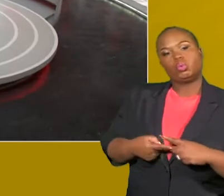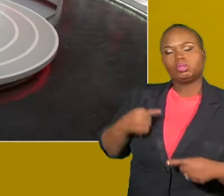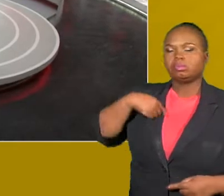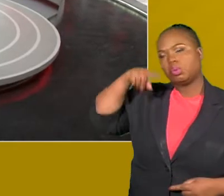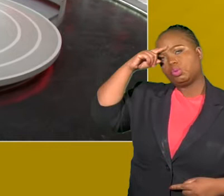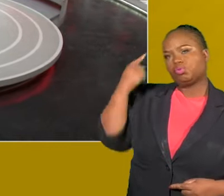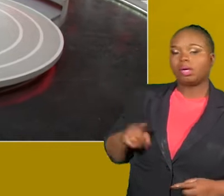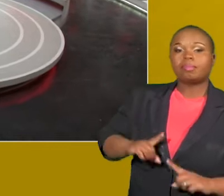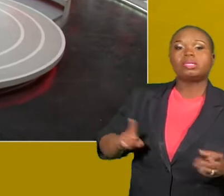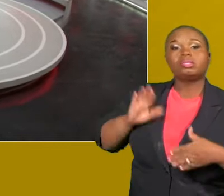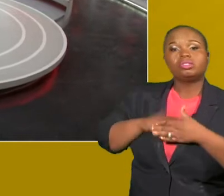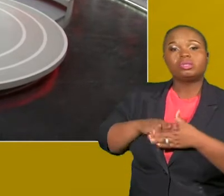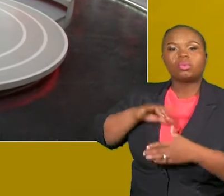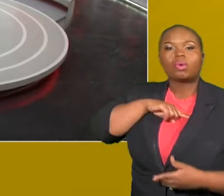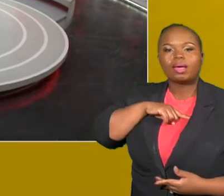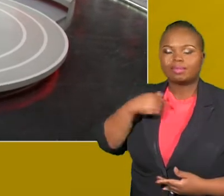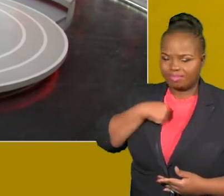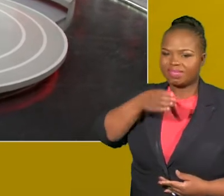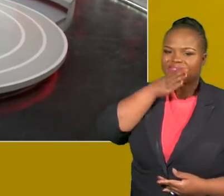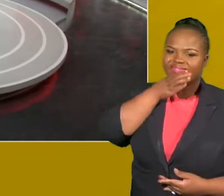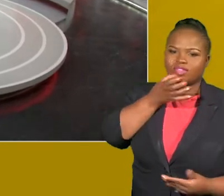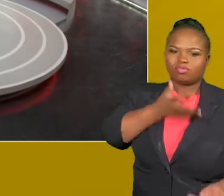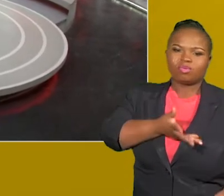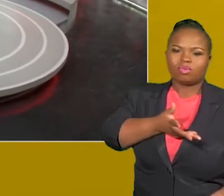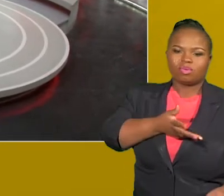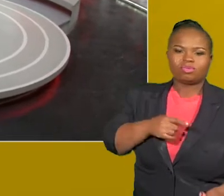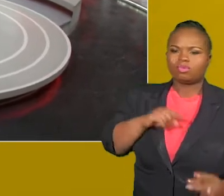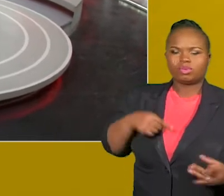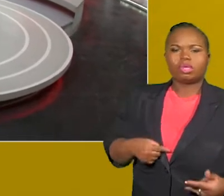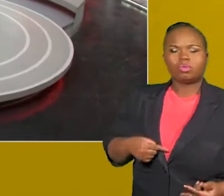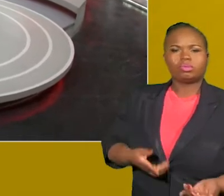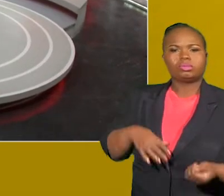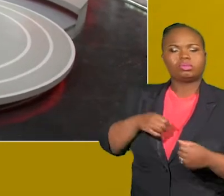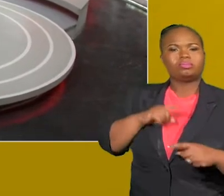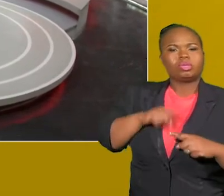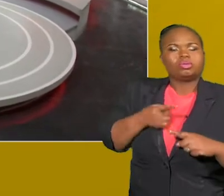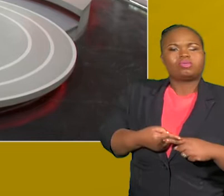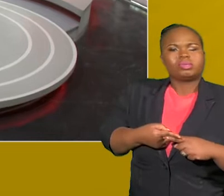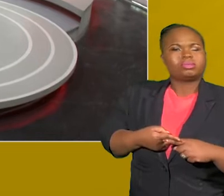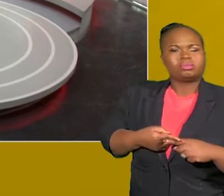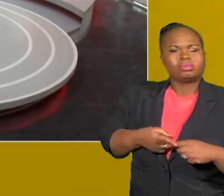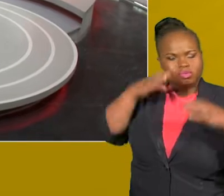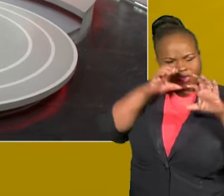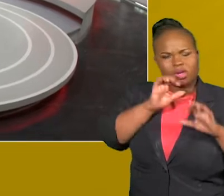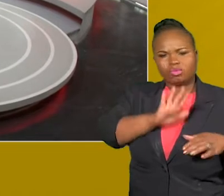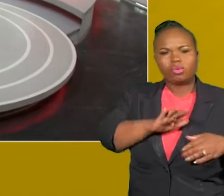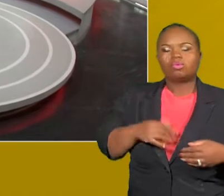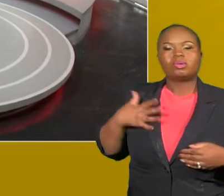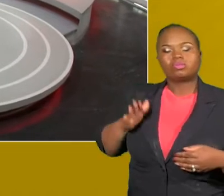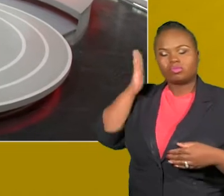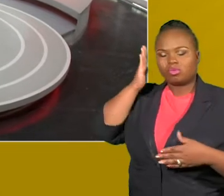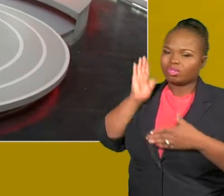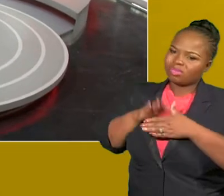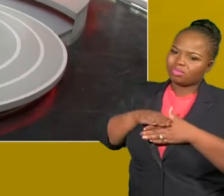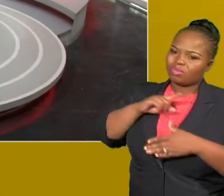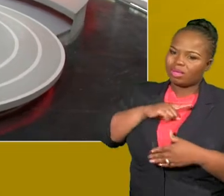drunk. But the reason is that I drank alcohol. Now, you must not crucify men based on the excuses You must find out what is the reason why they do the things. Can I ask you